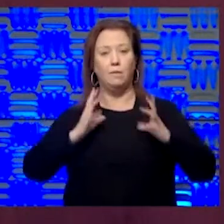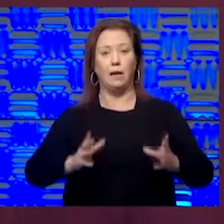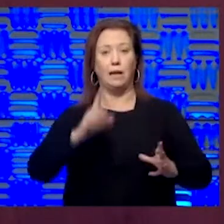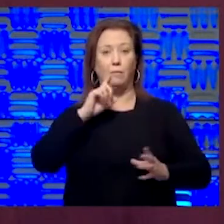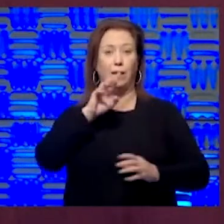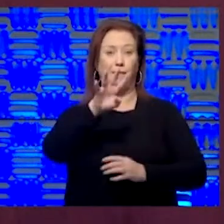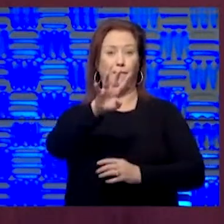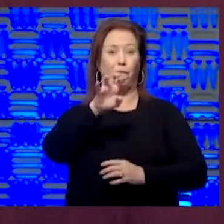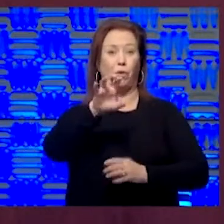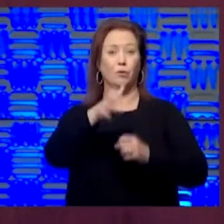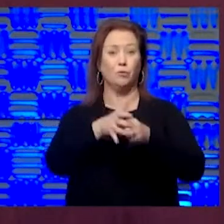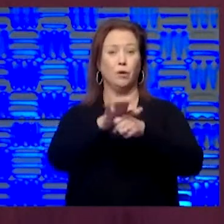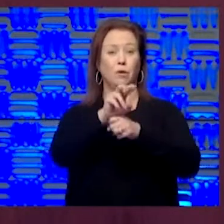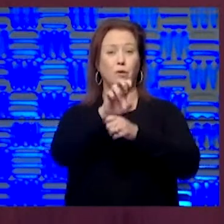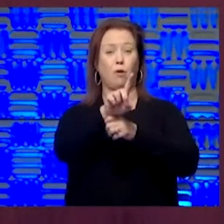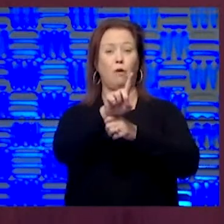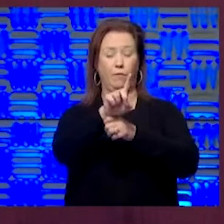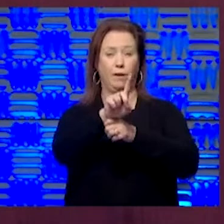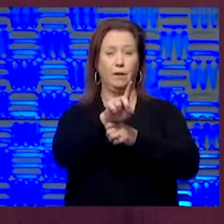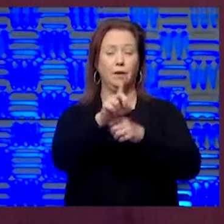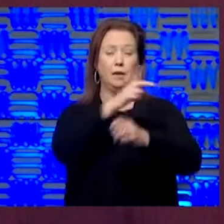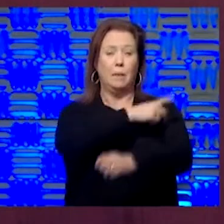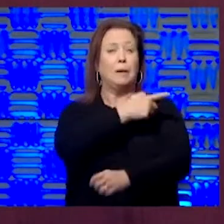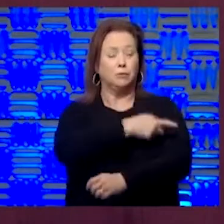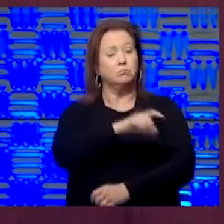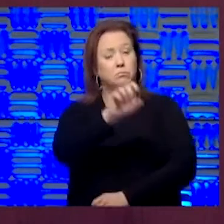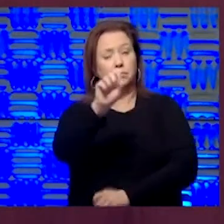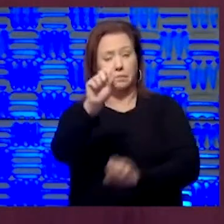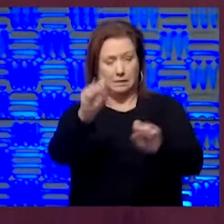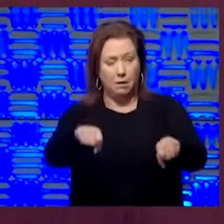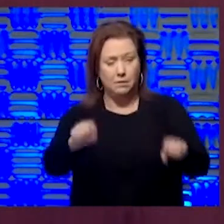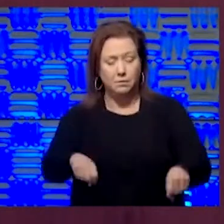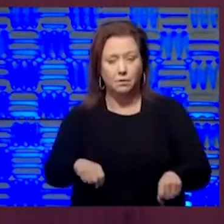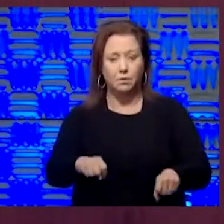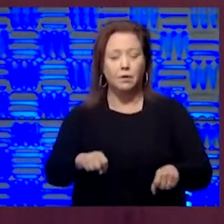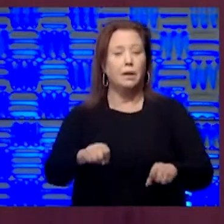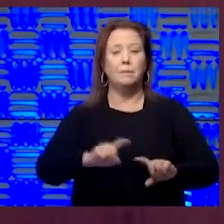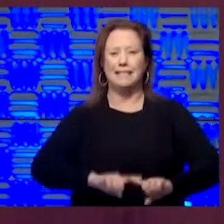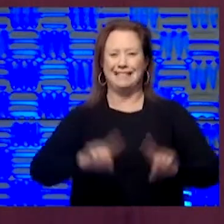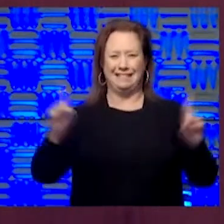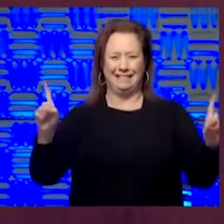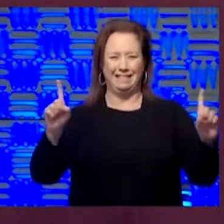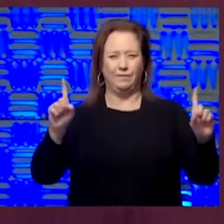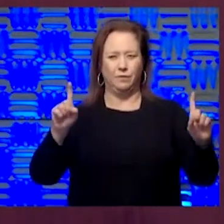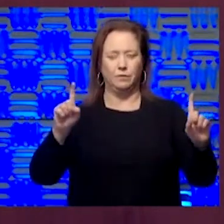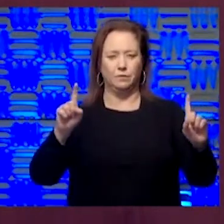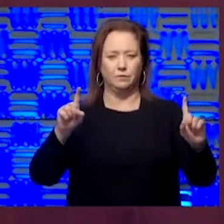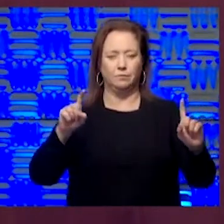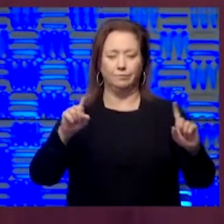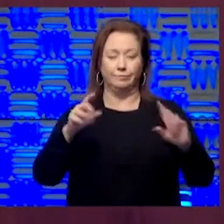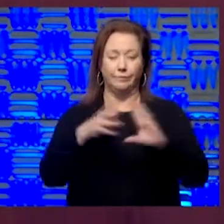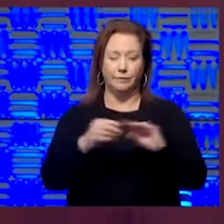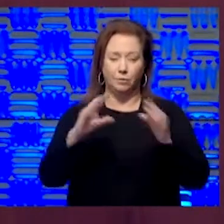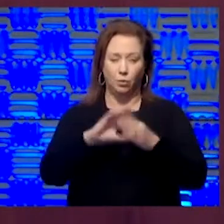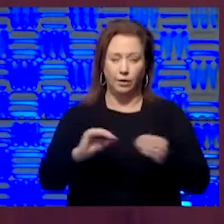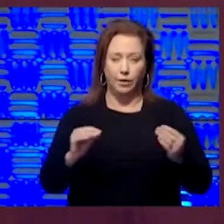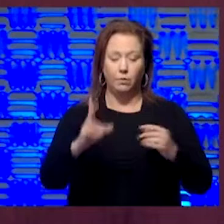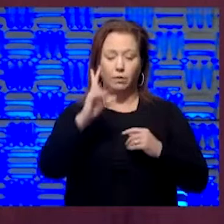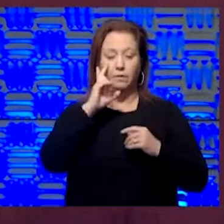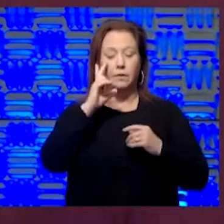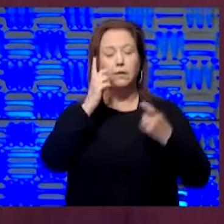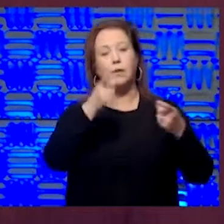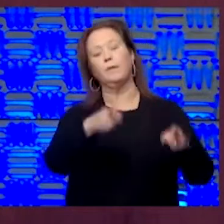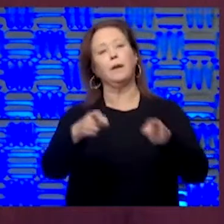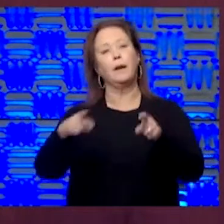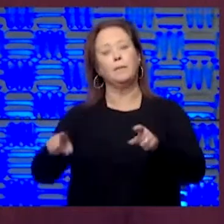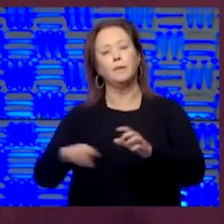COVID patients here, which is still very possible, then that's a completely different story. And we'll have to see where we go. And we just